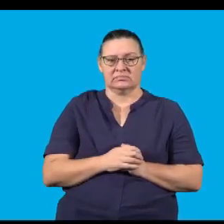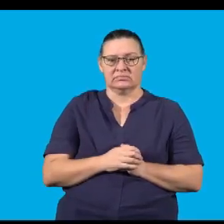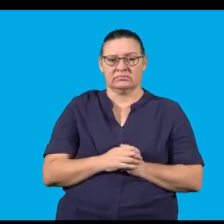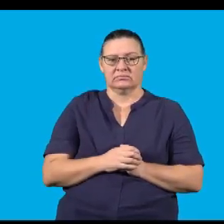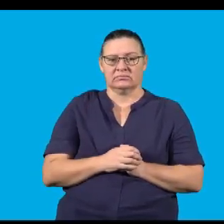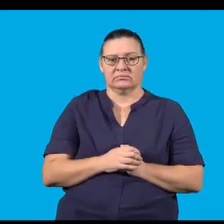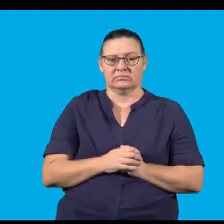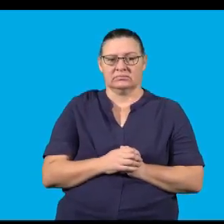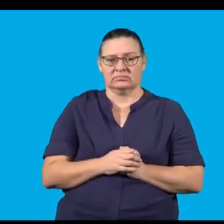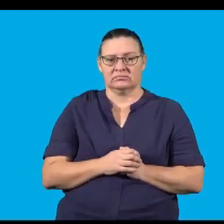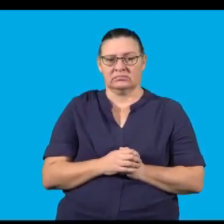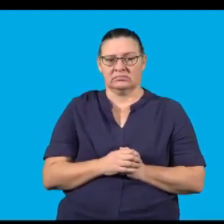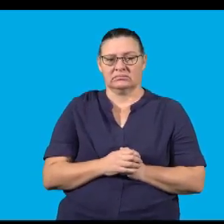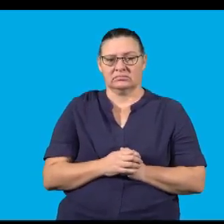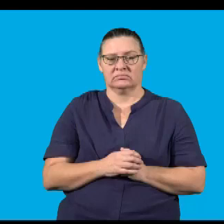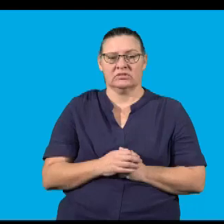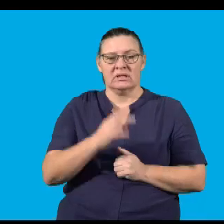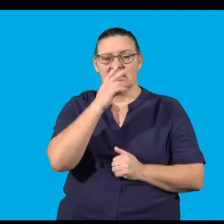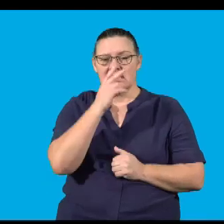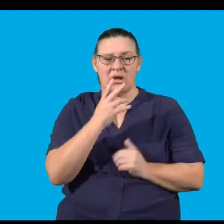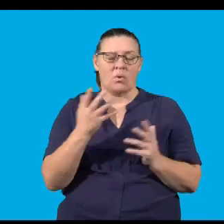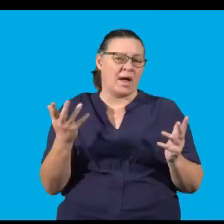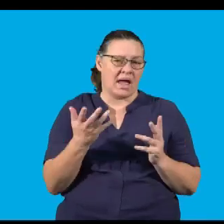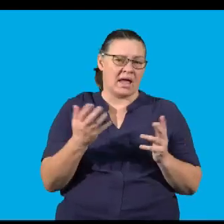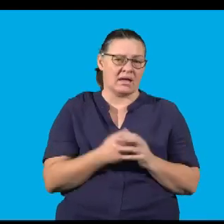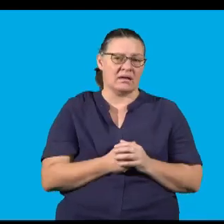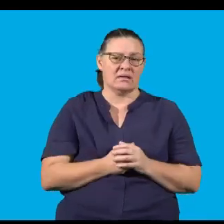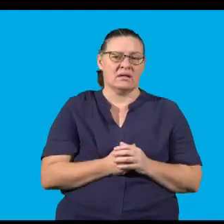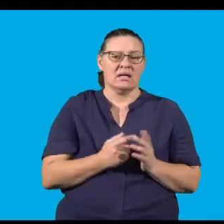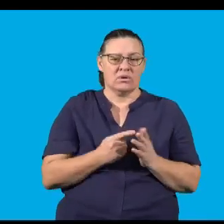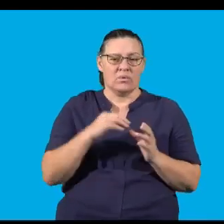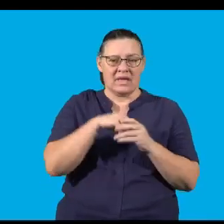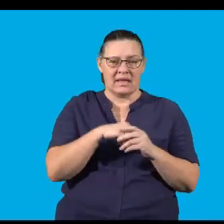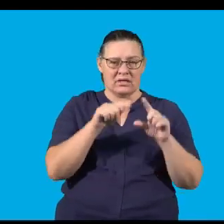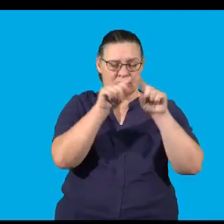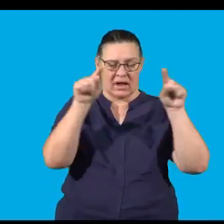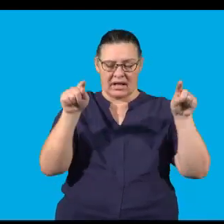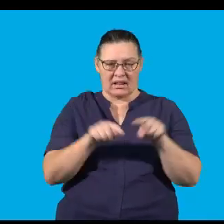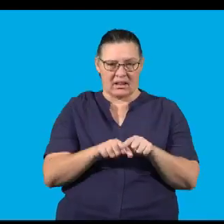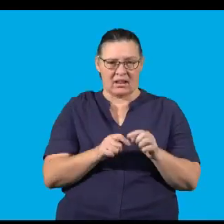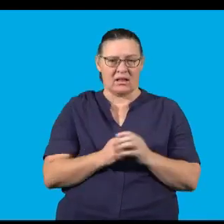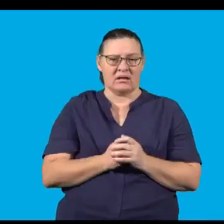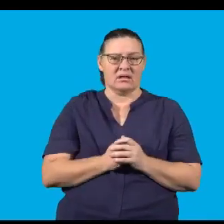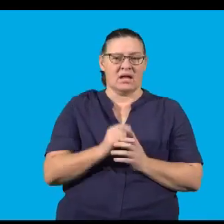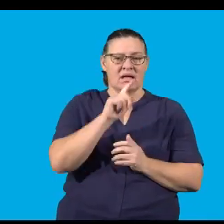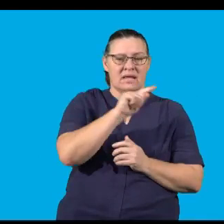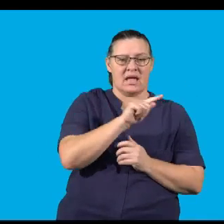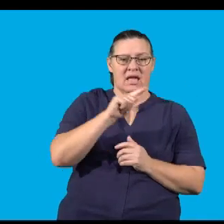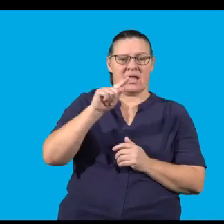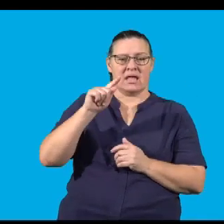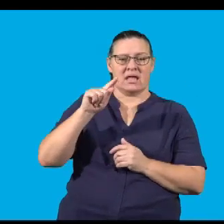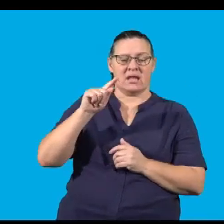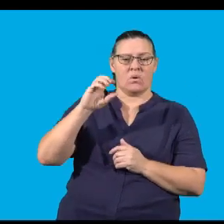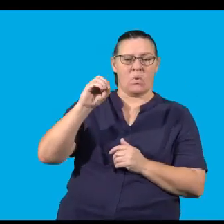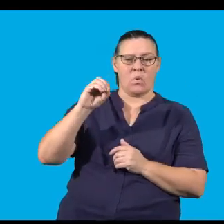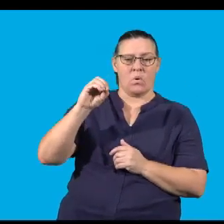Okay. If I look at where n is sitting, it's in this little triangle OKN. So that's one little triangle I